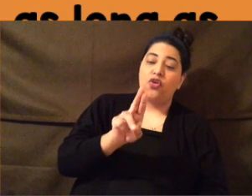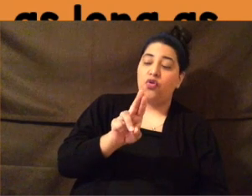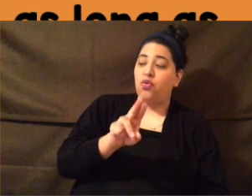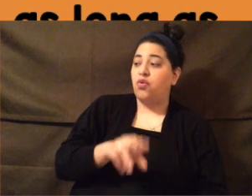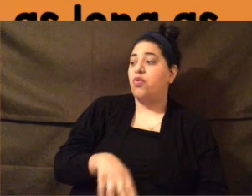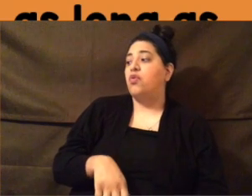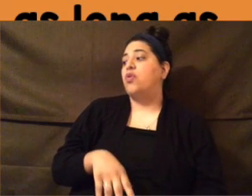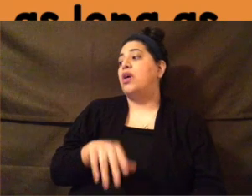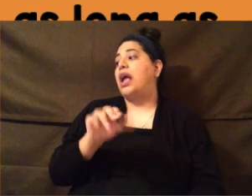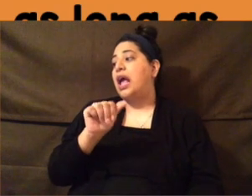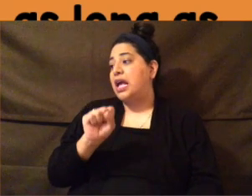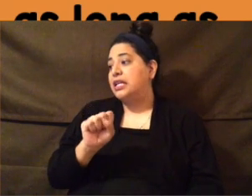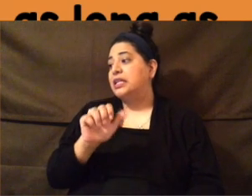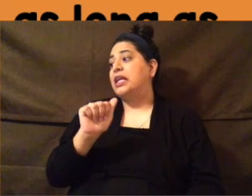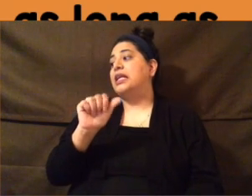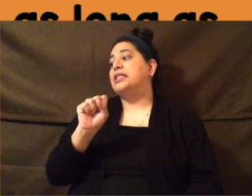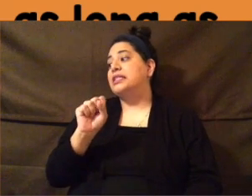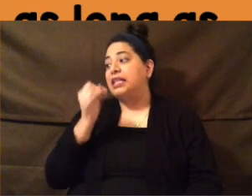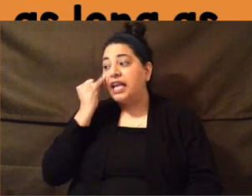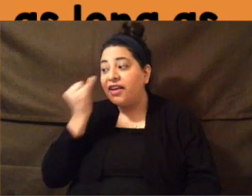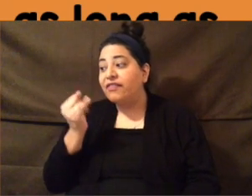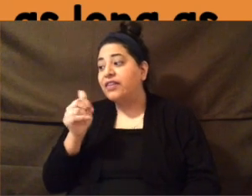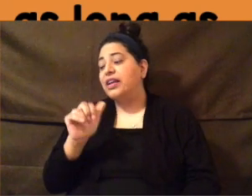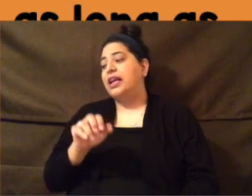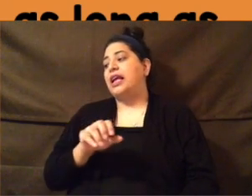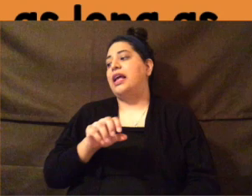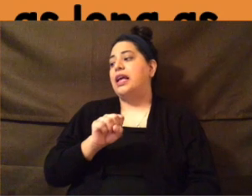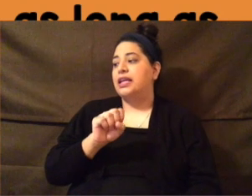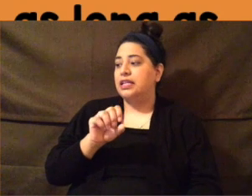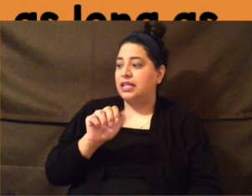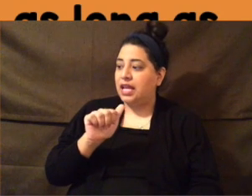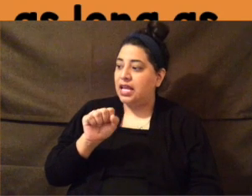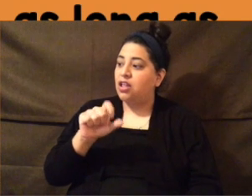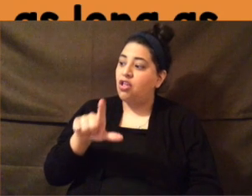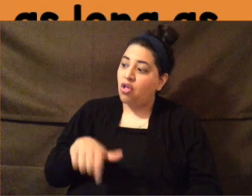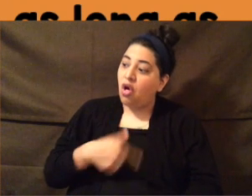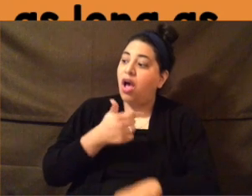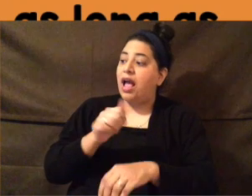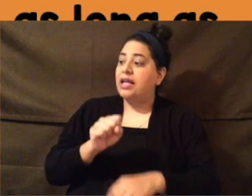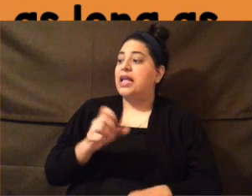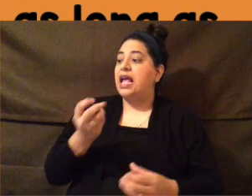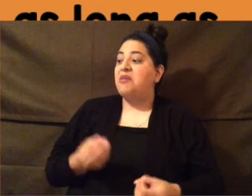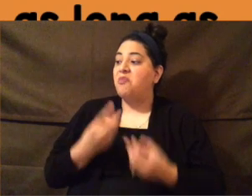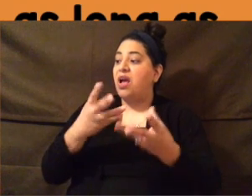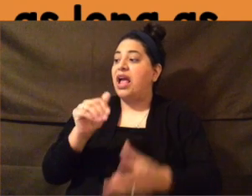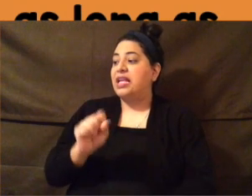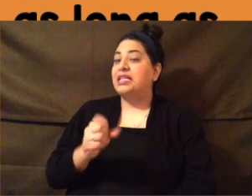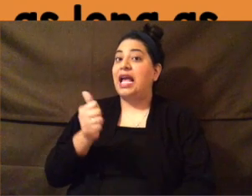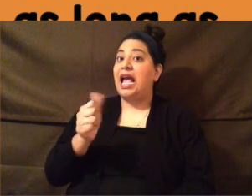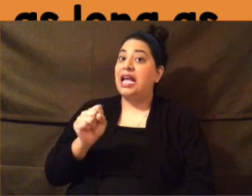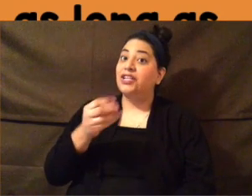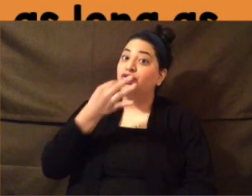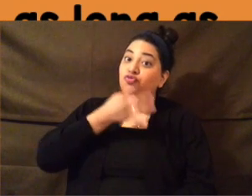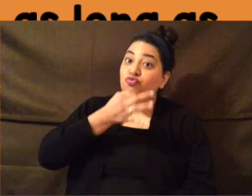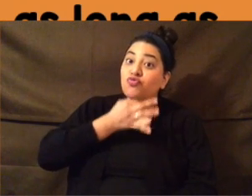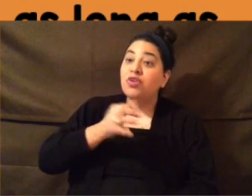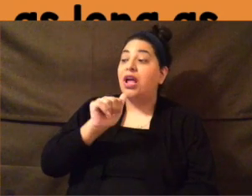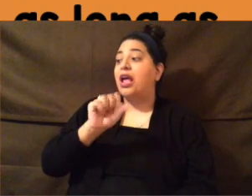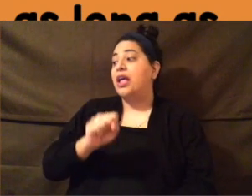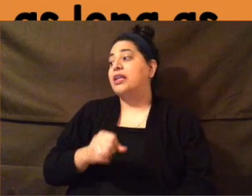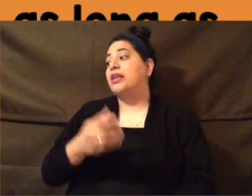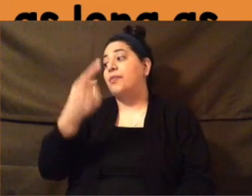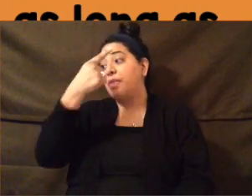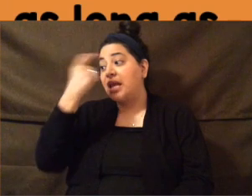although, as if, as long as much as soon as